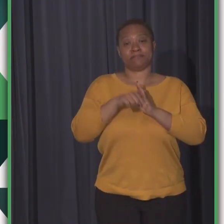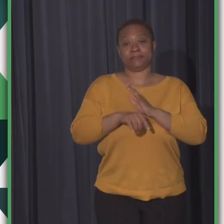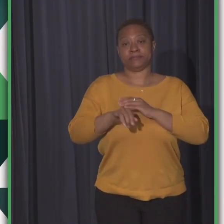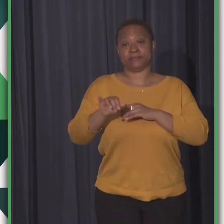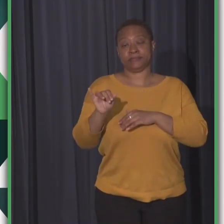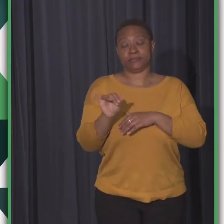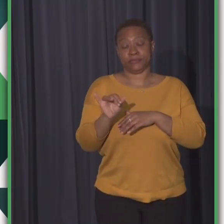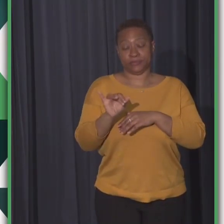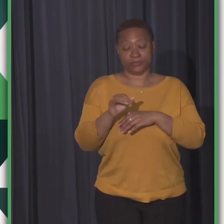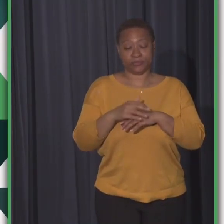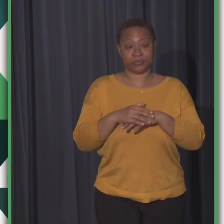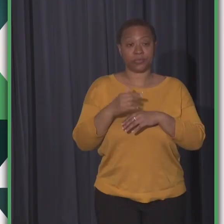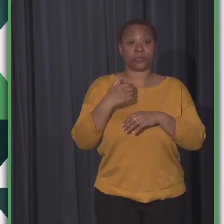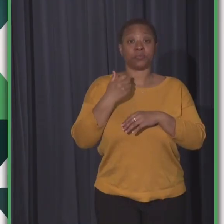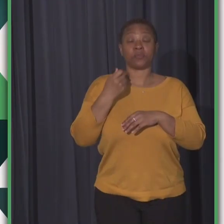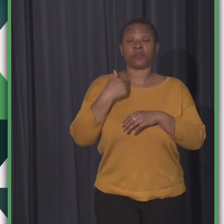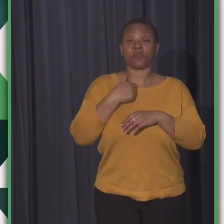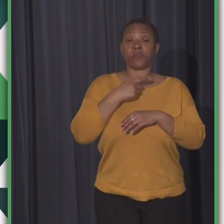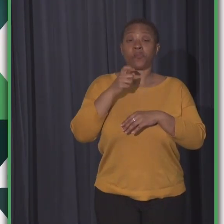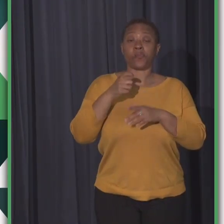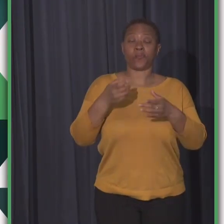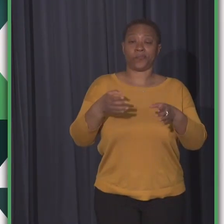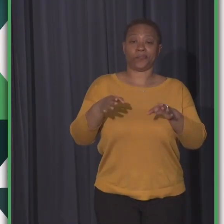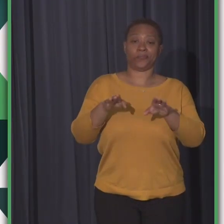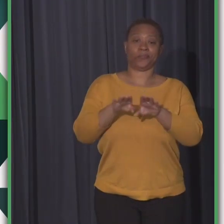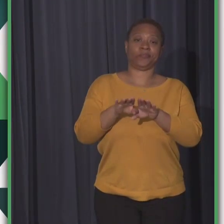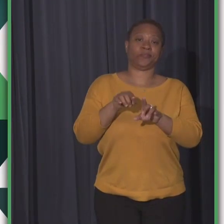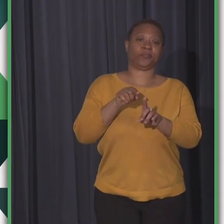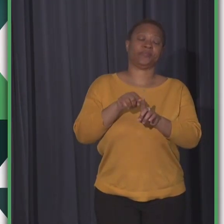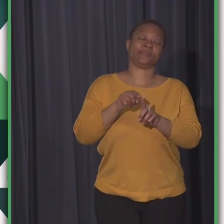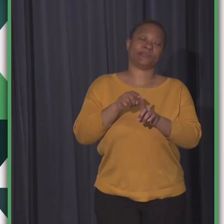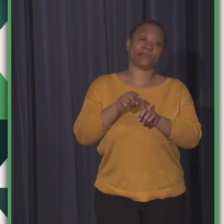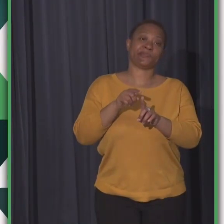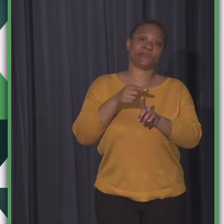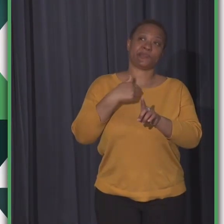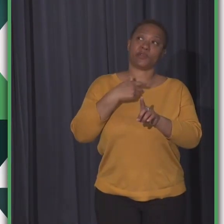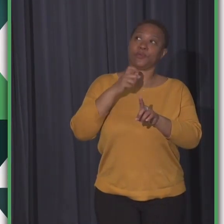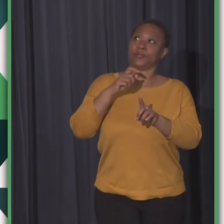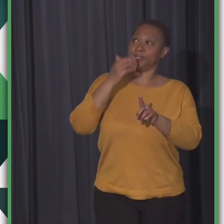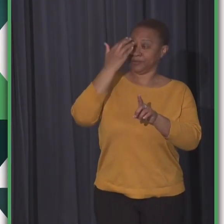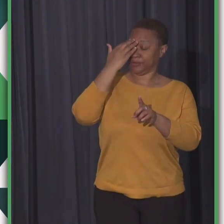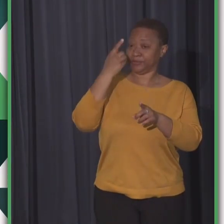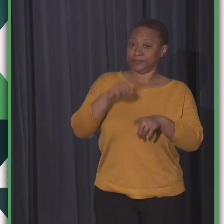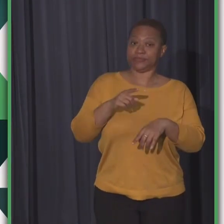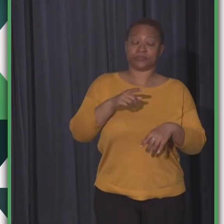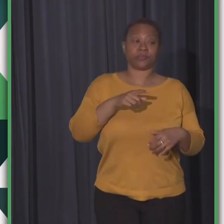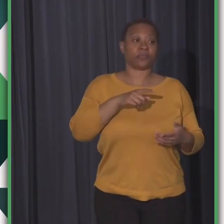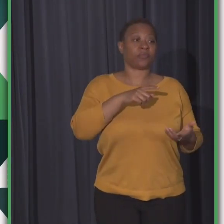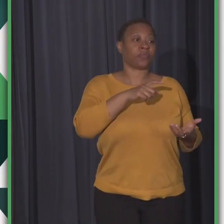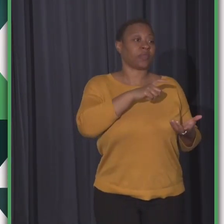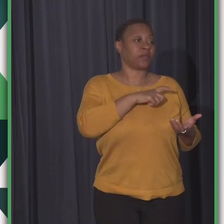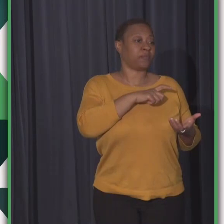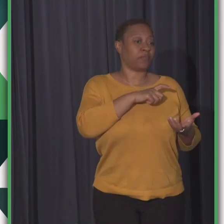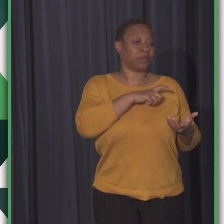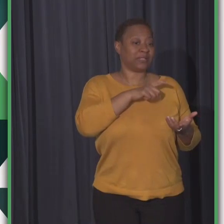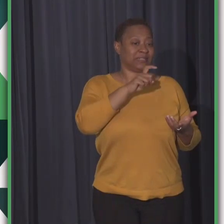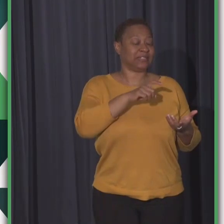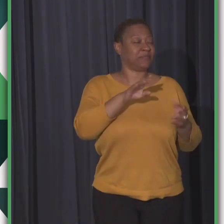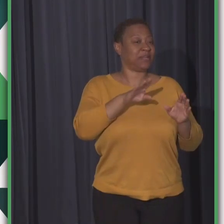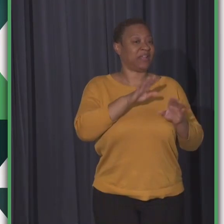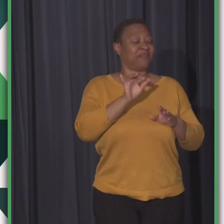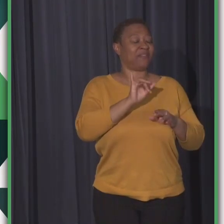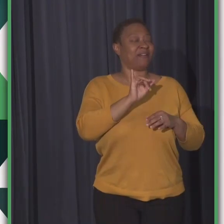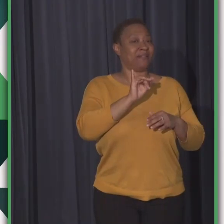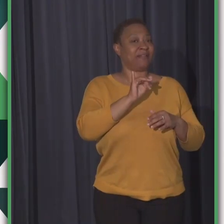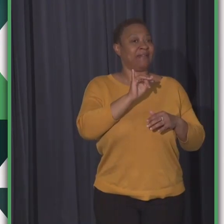just need some closure. We need these police officers to act like it's somebody in their family, because it just seems like they